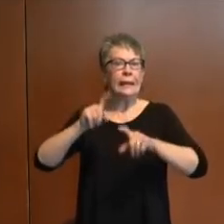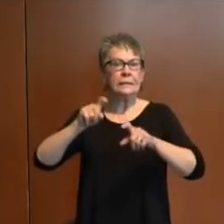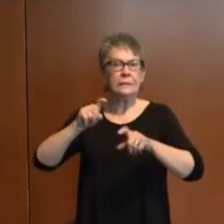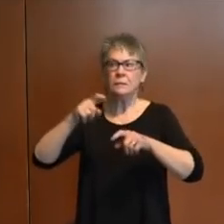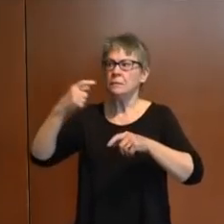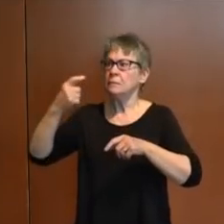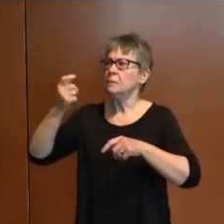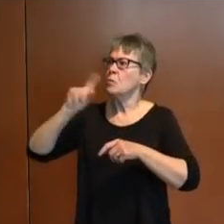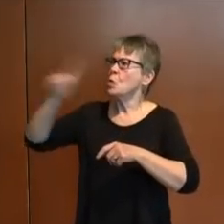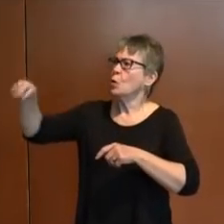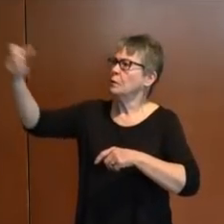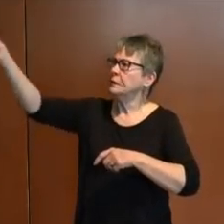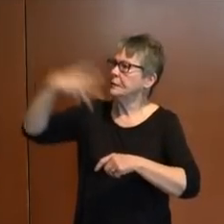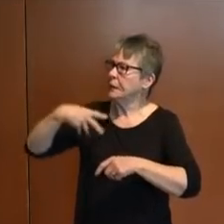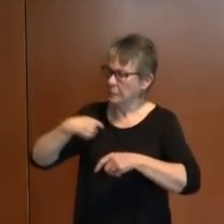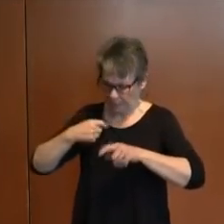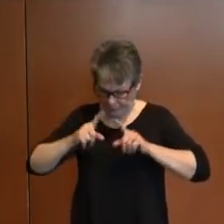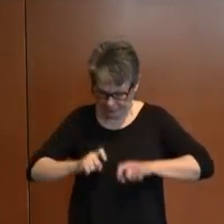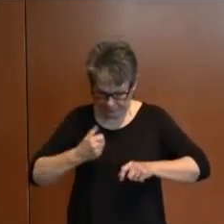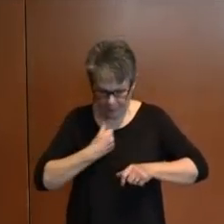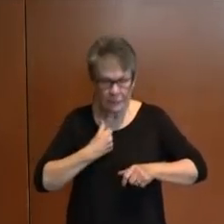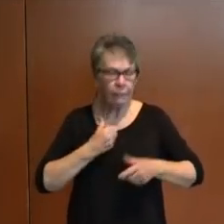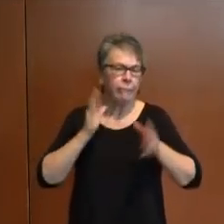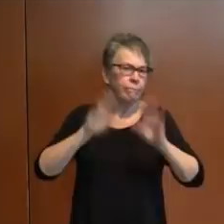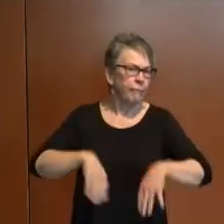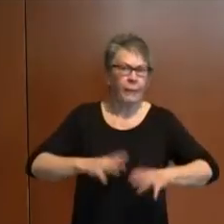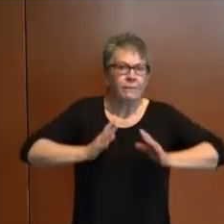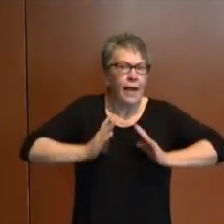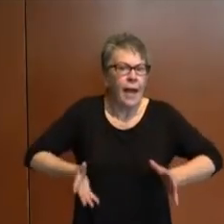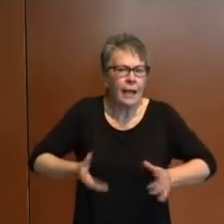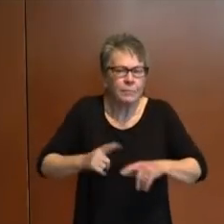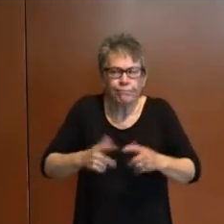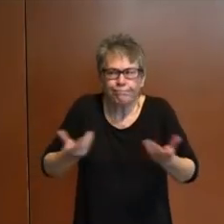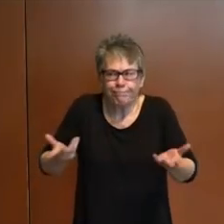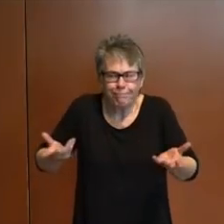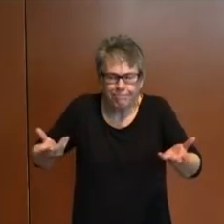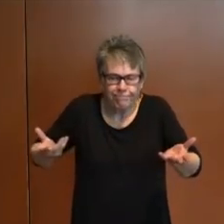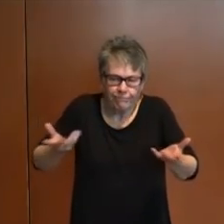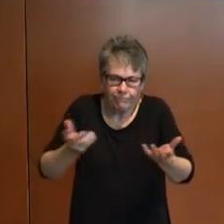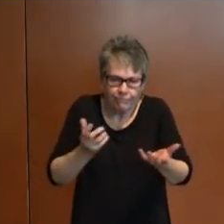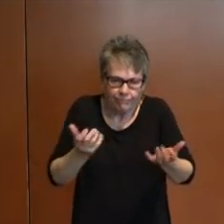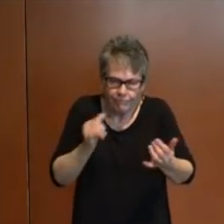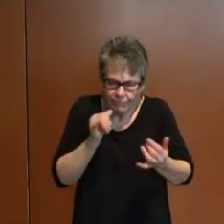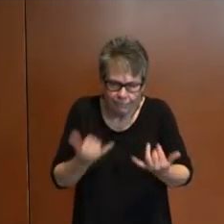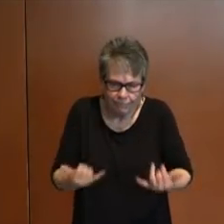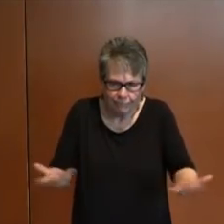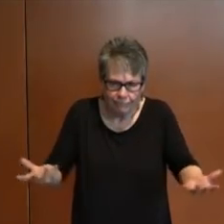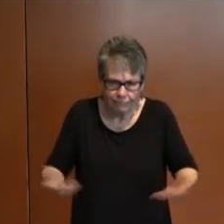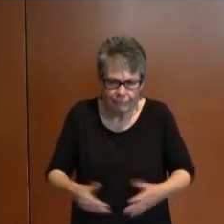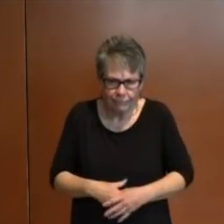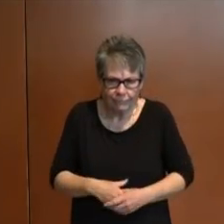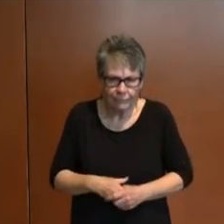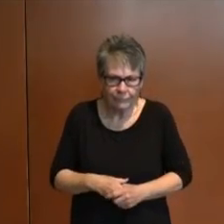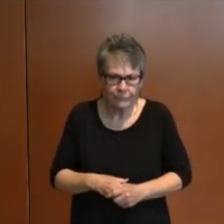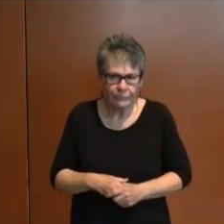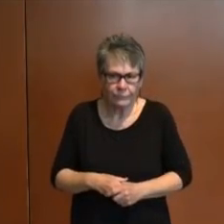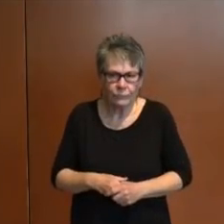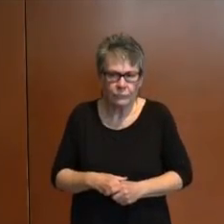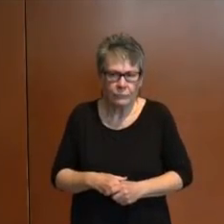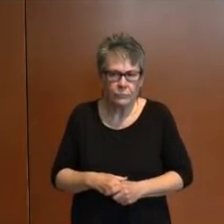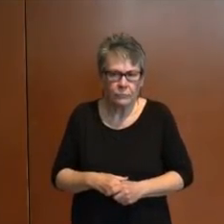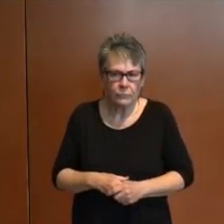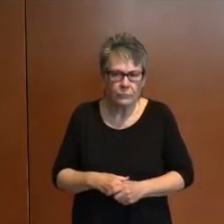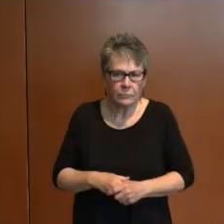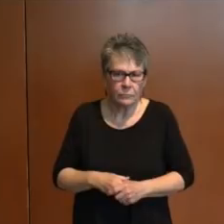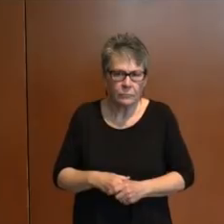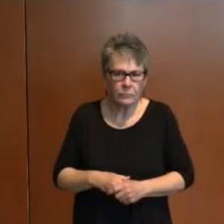PPE is much better in a certain direction, and the use of the individuals, because a lot of the individuals that are